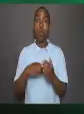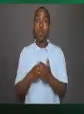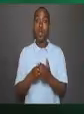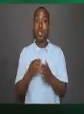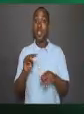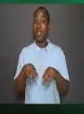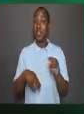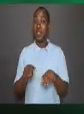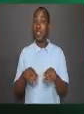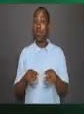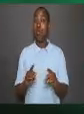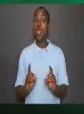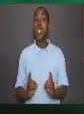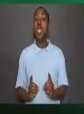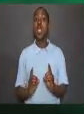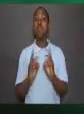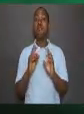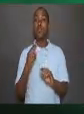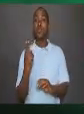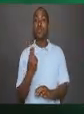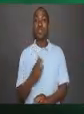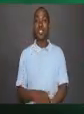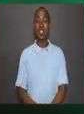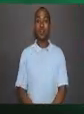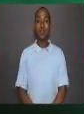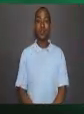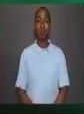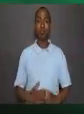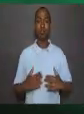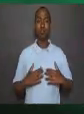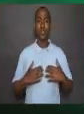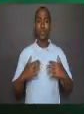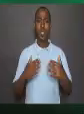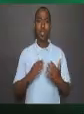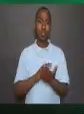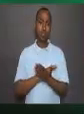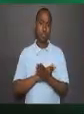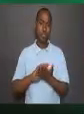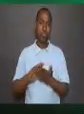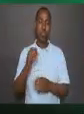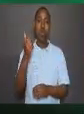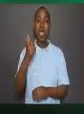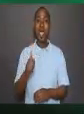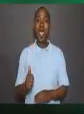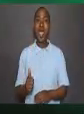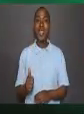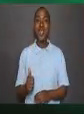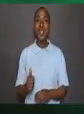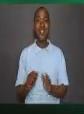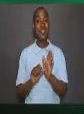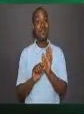diffusion. Breathing in fresh air is an example of how